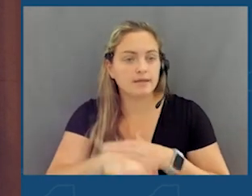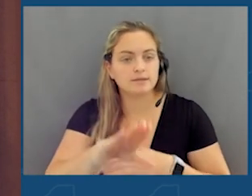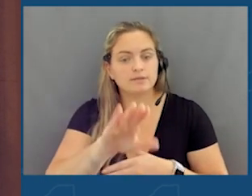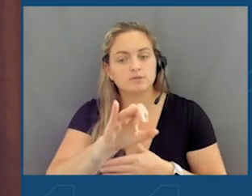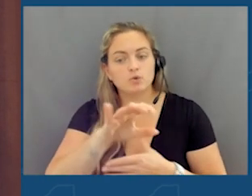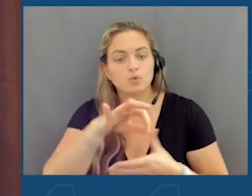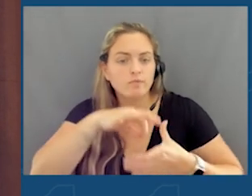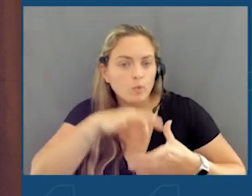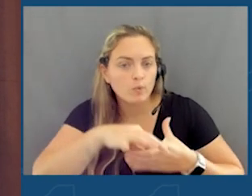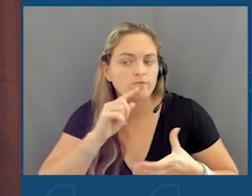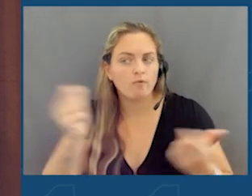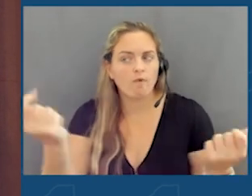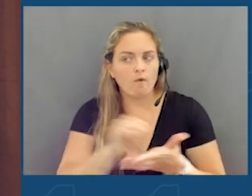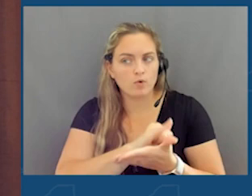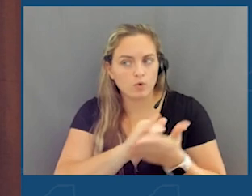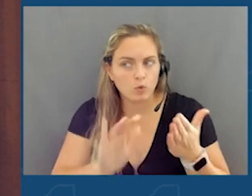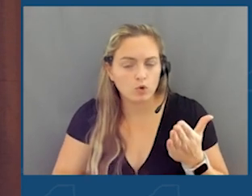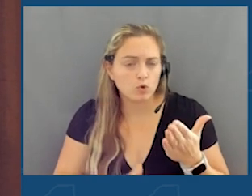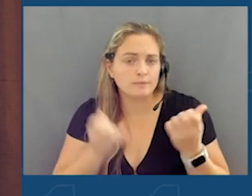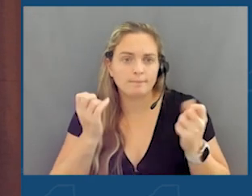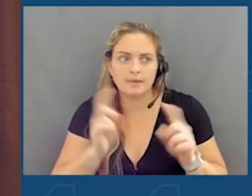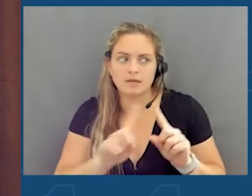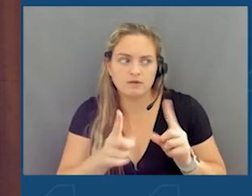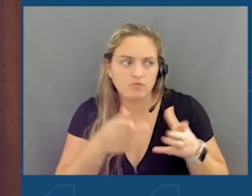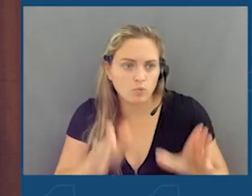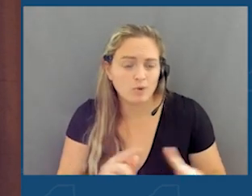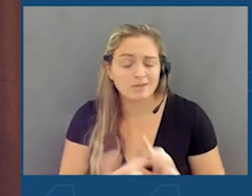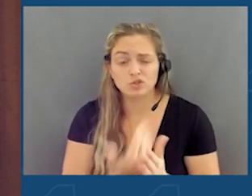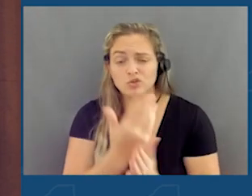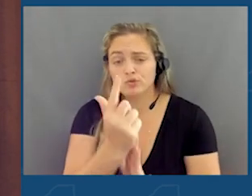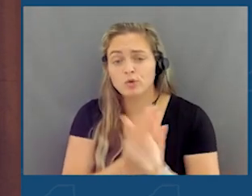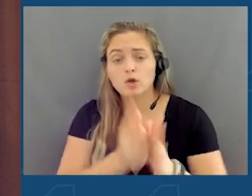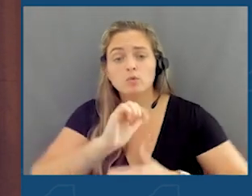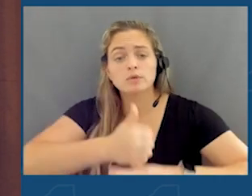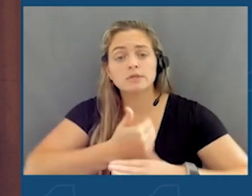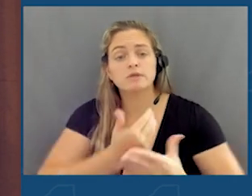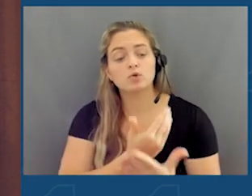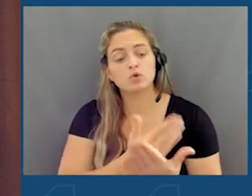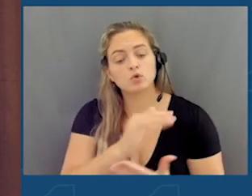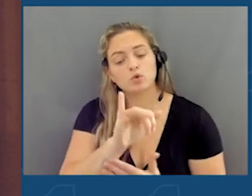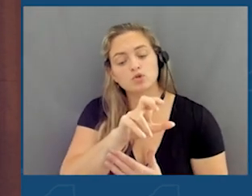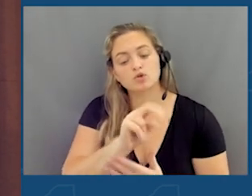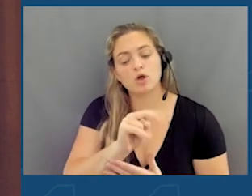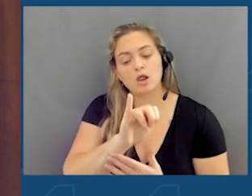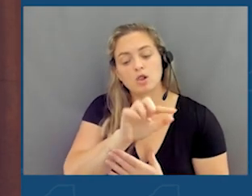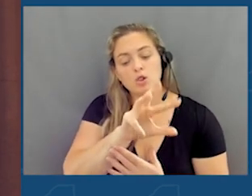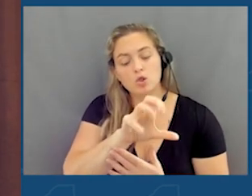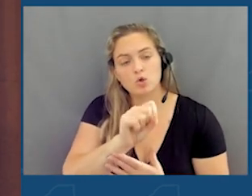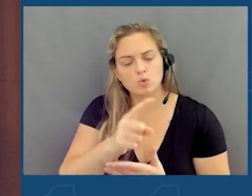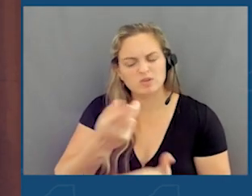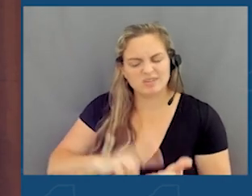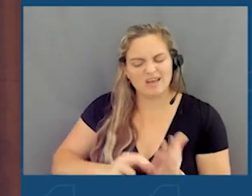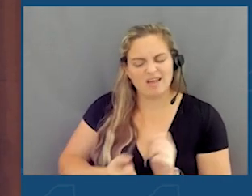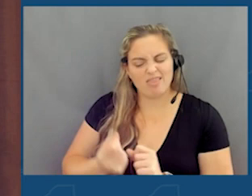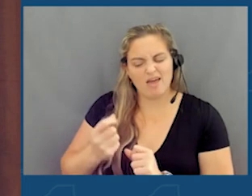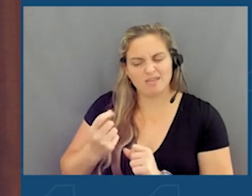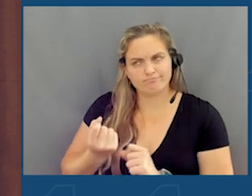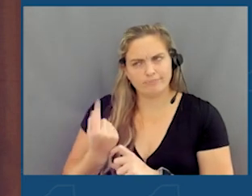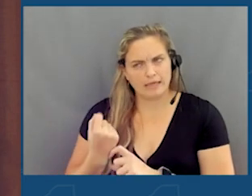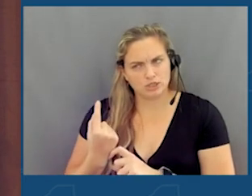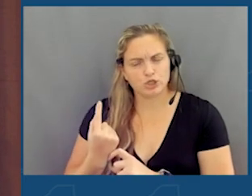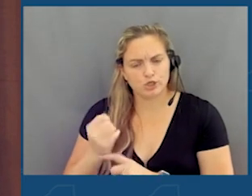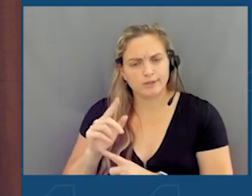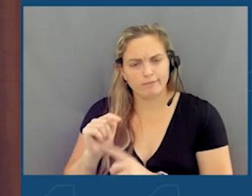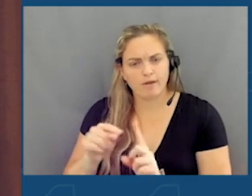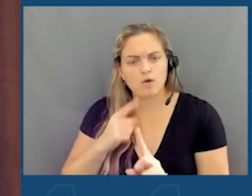all New Yorkers in countless ways. The new laws will build on the John Lewis Voting Rights Act we signed last year, which